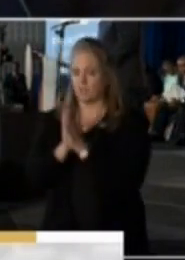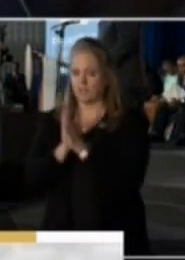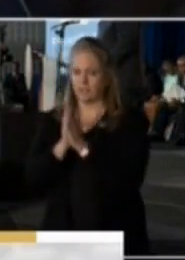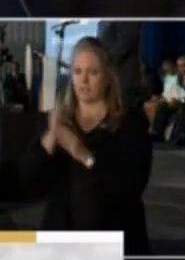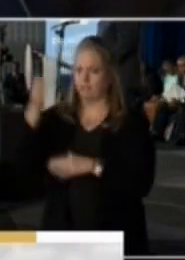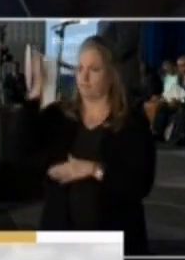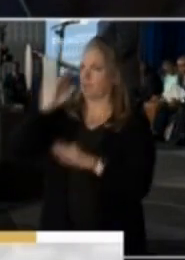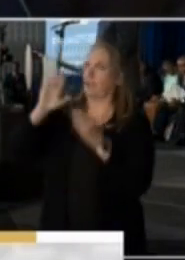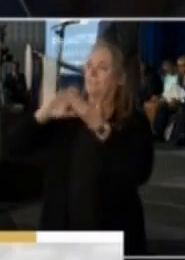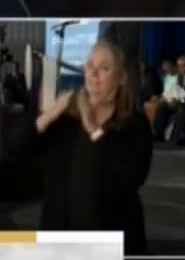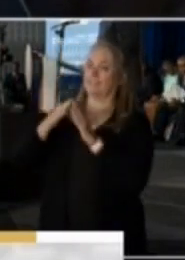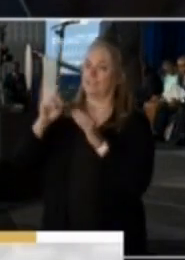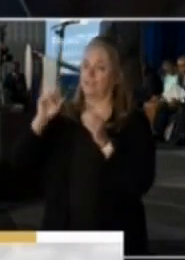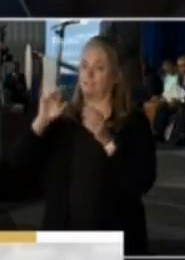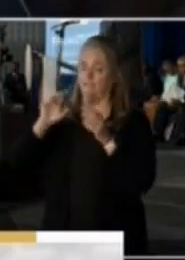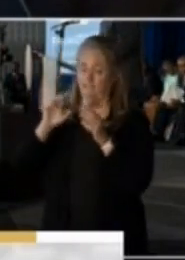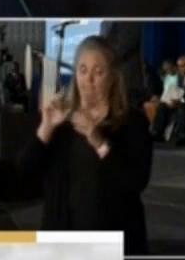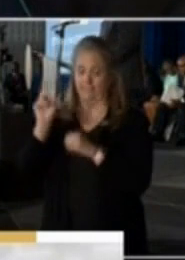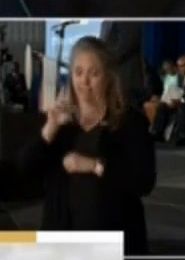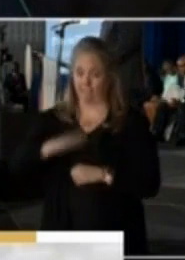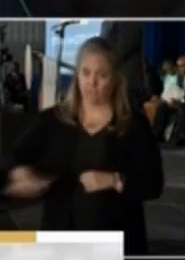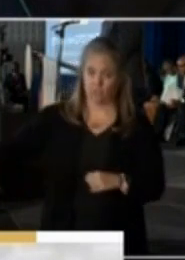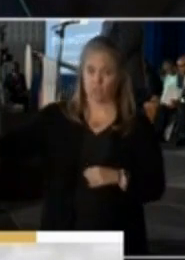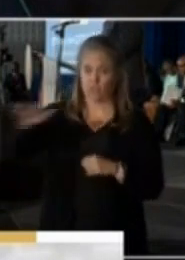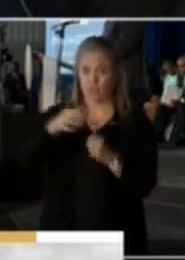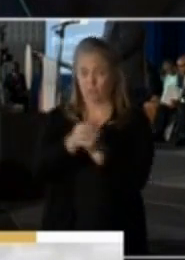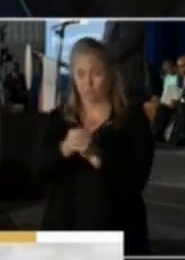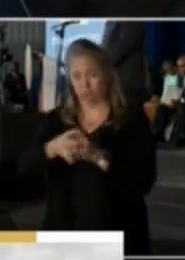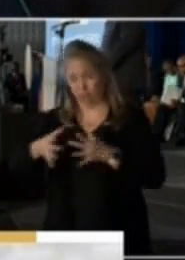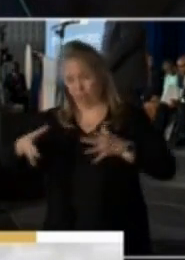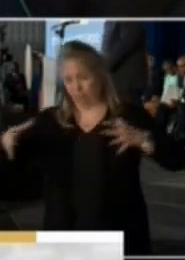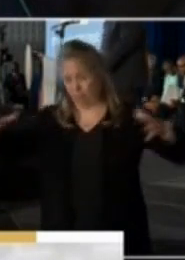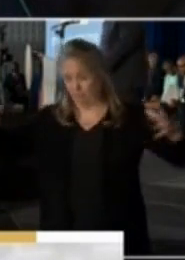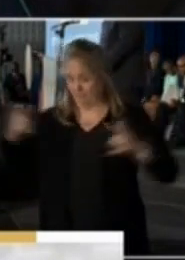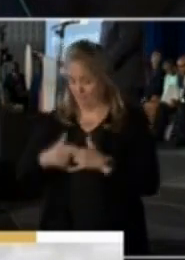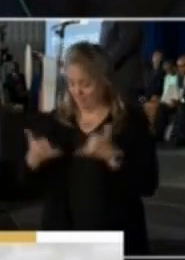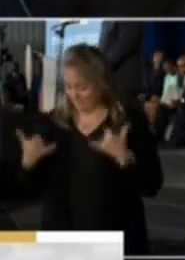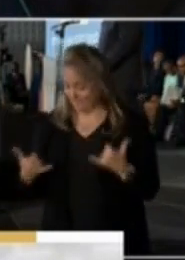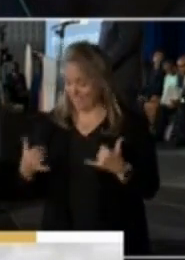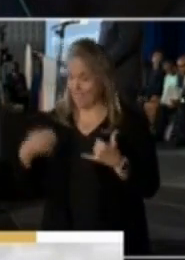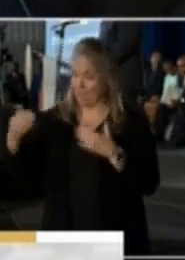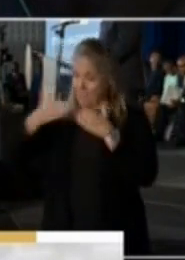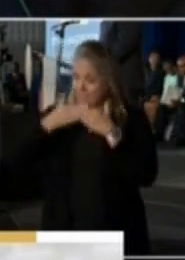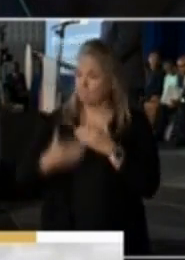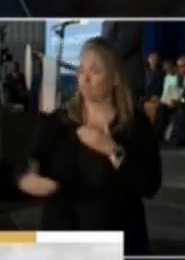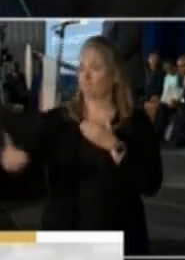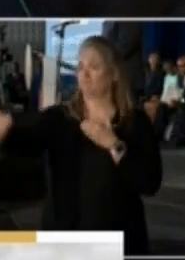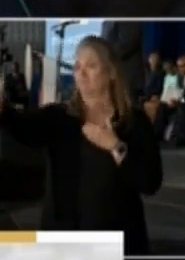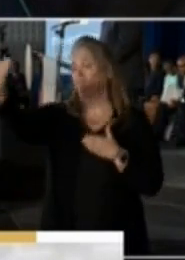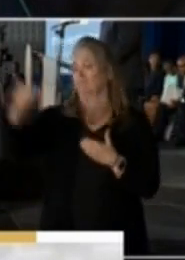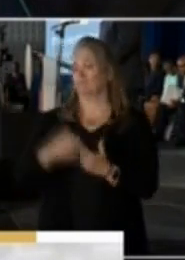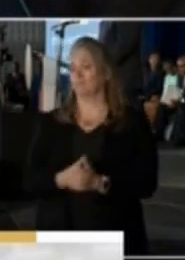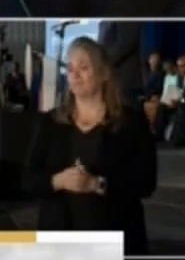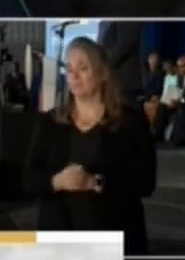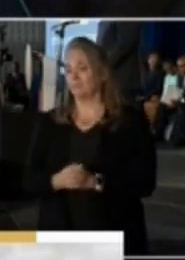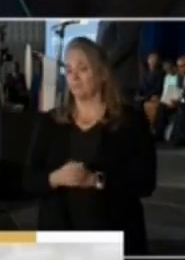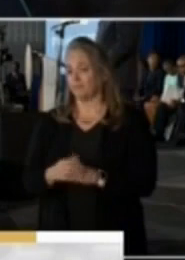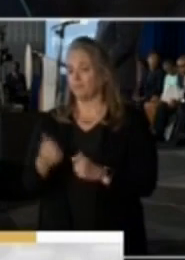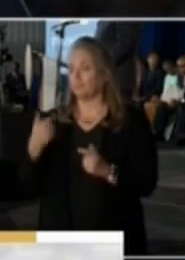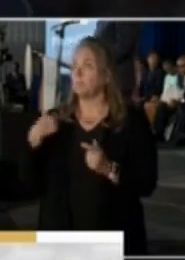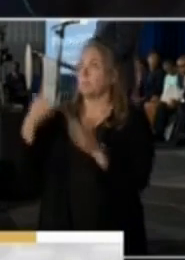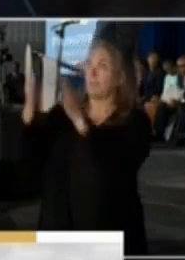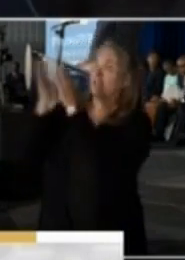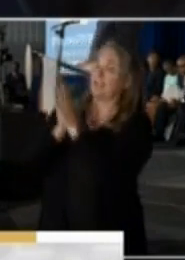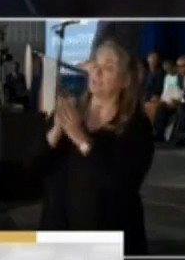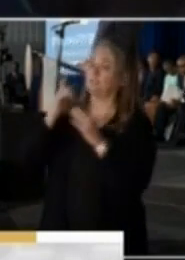for generations to come. We ask, O God, for your justice, for your love, and for your grace to guide